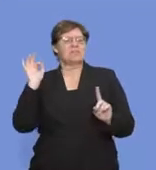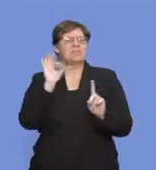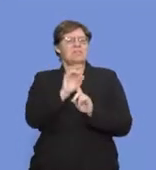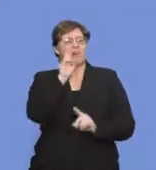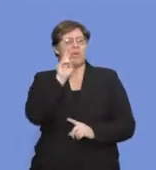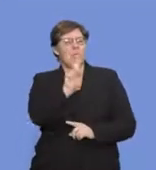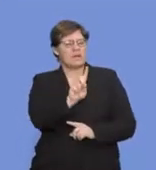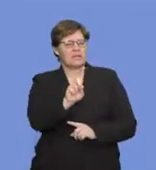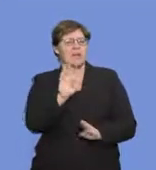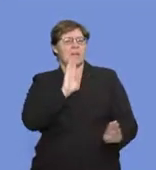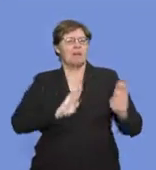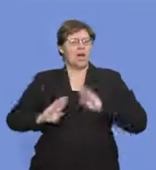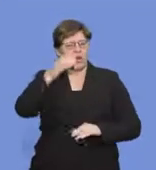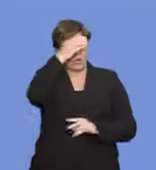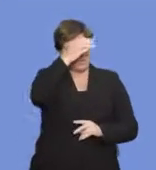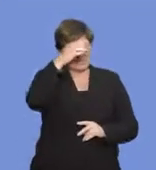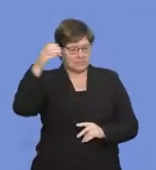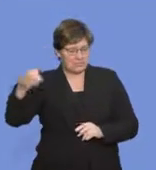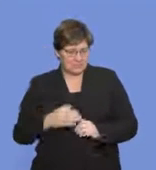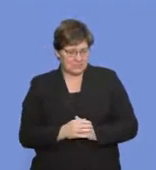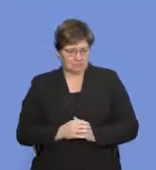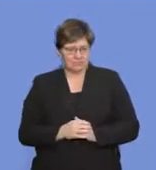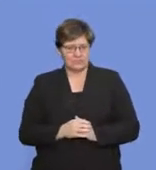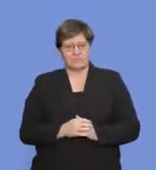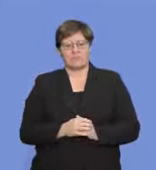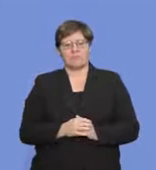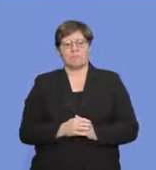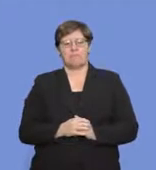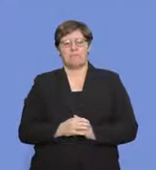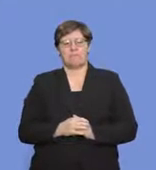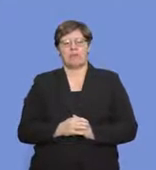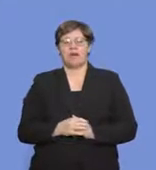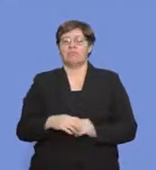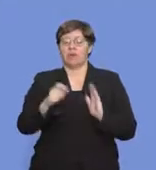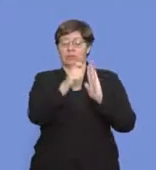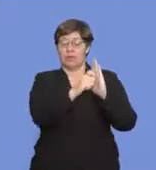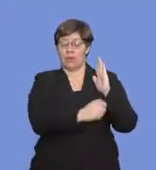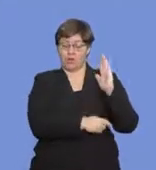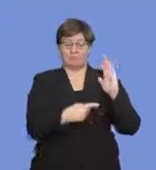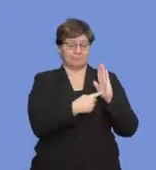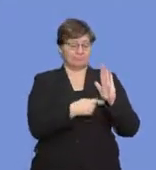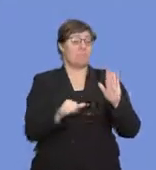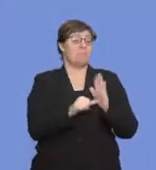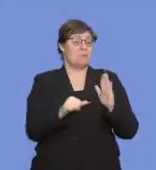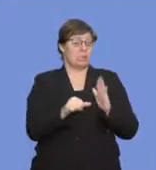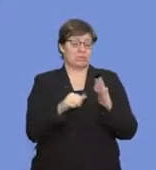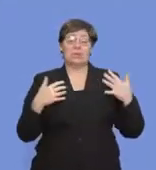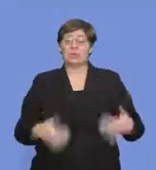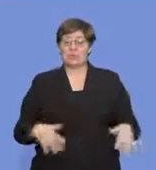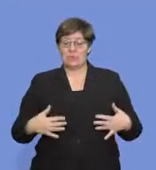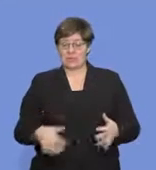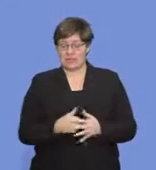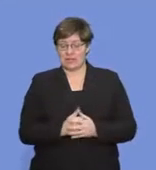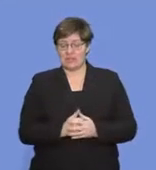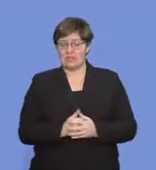at biological concepts. We're going to have a look at the very important terminology, because terminology is